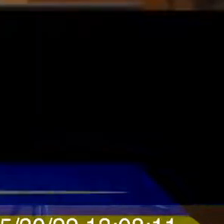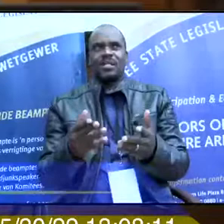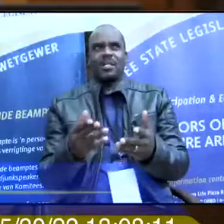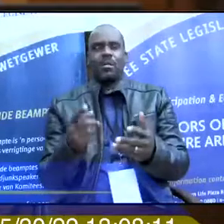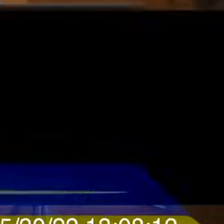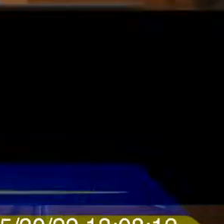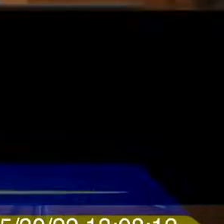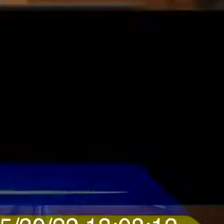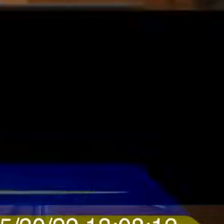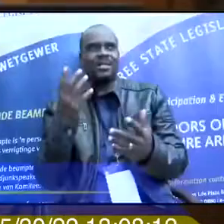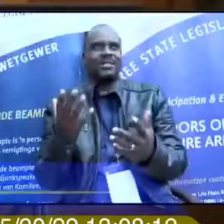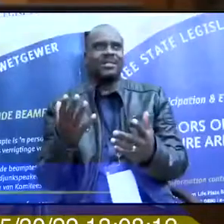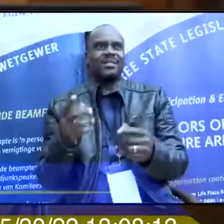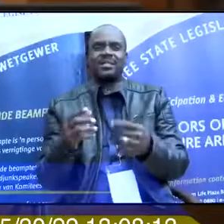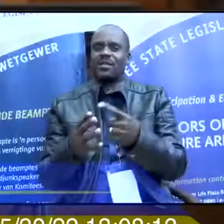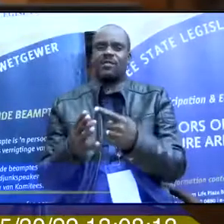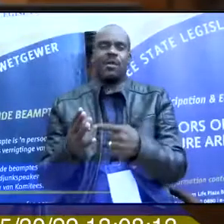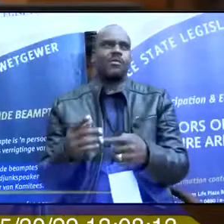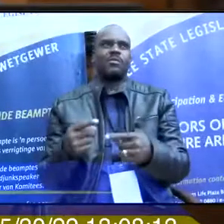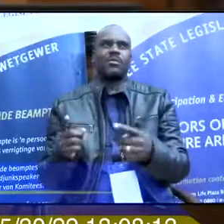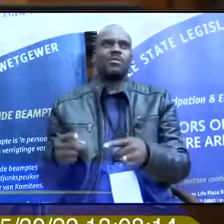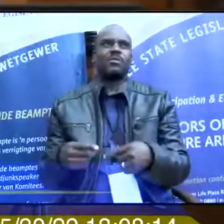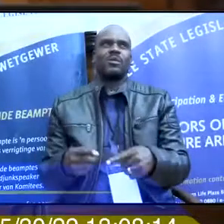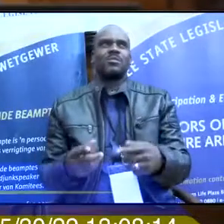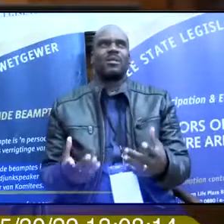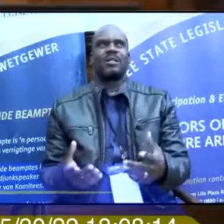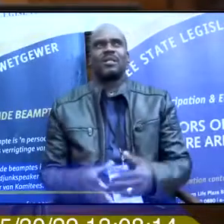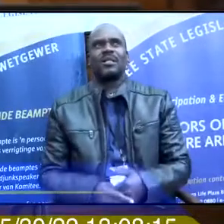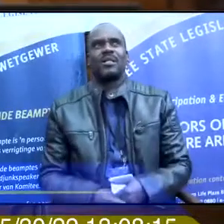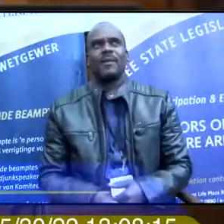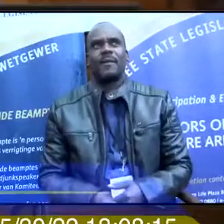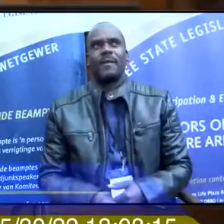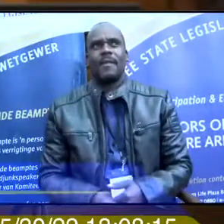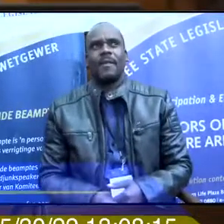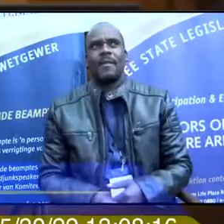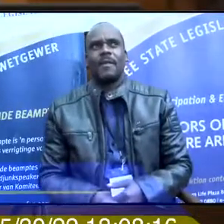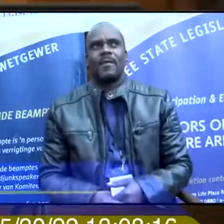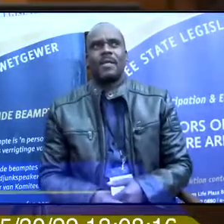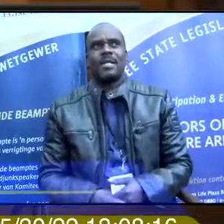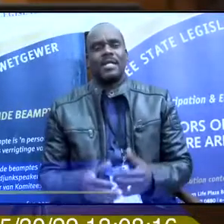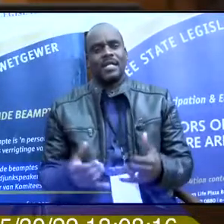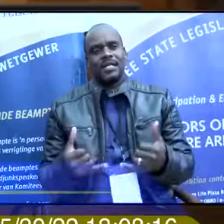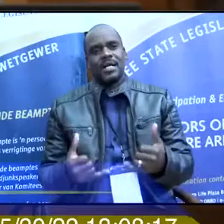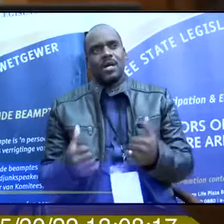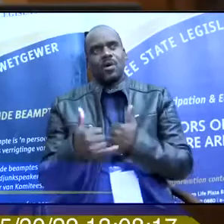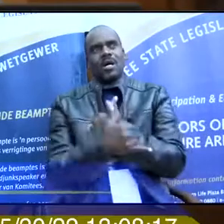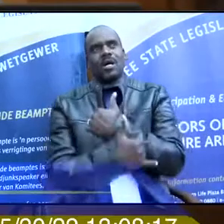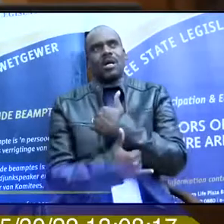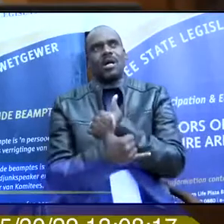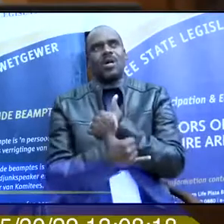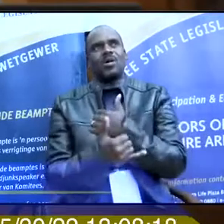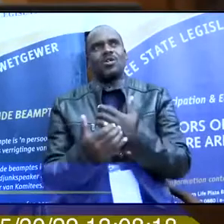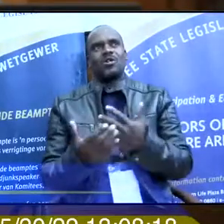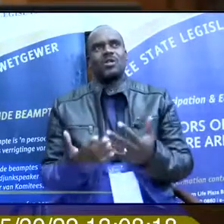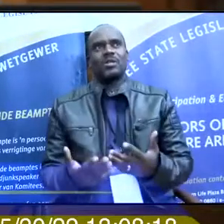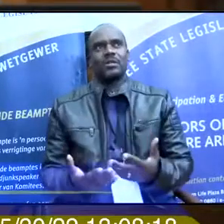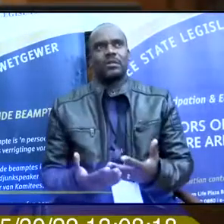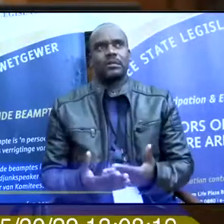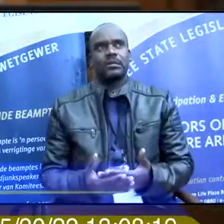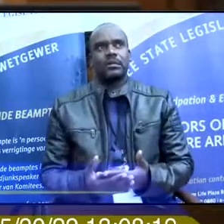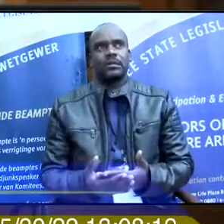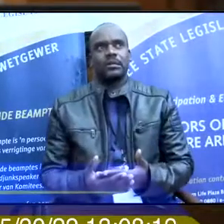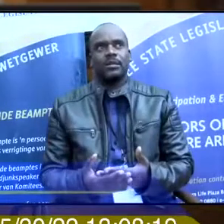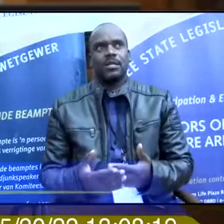mortality and rates are high now as the country is still regaining control